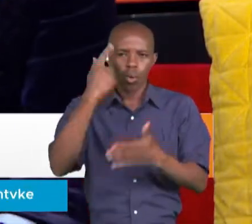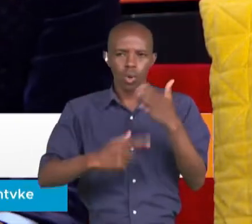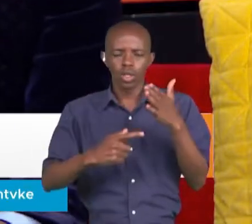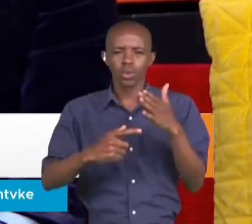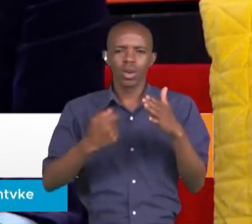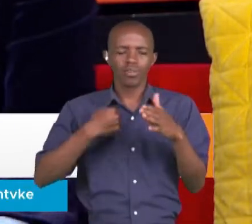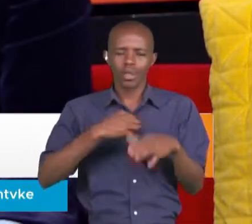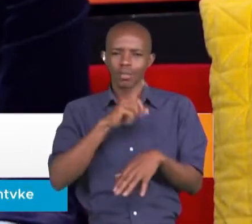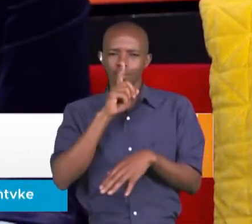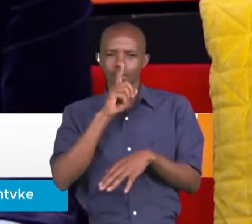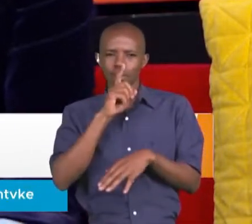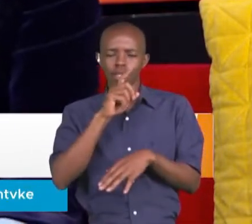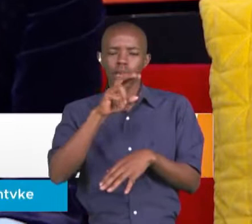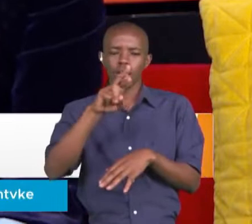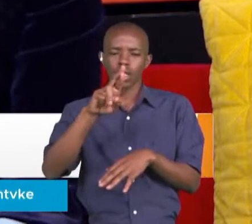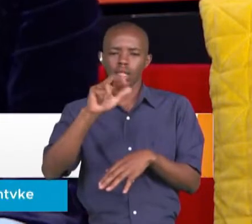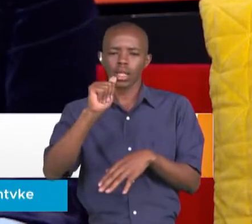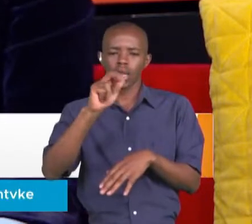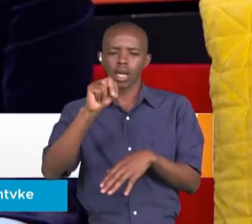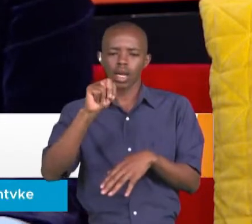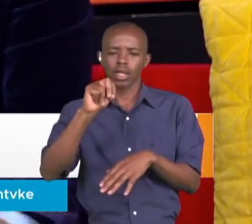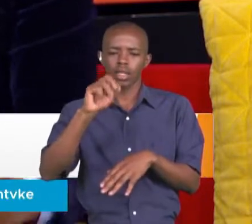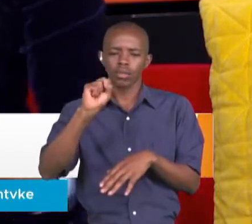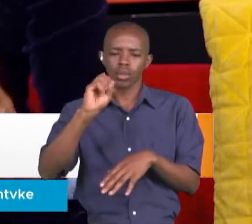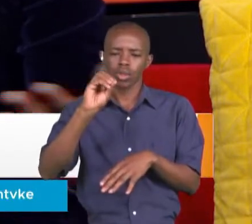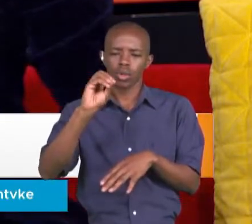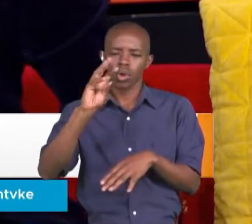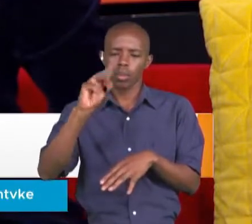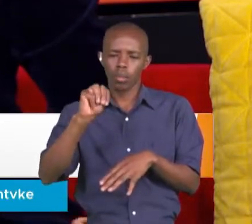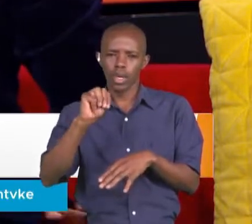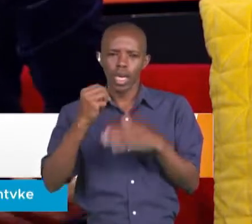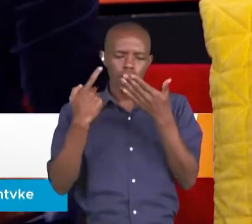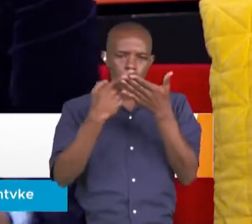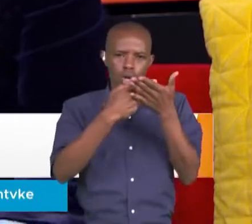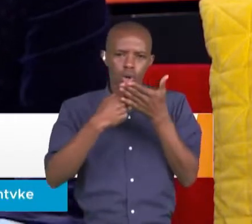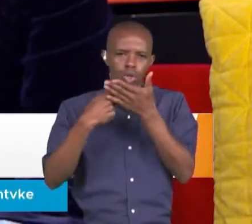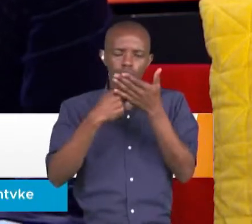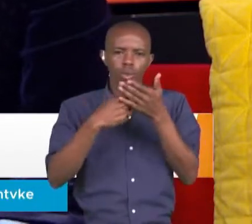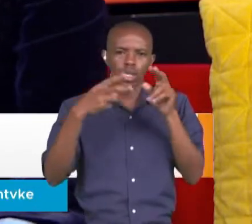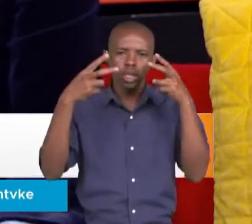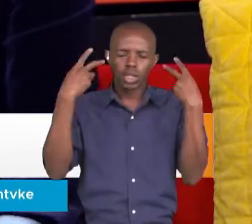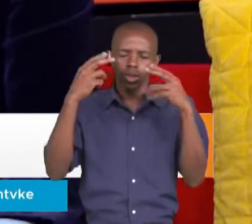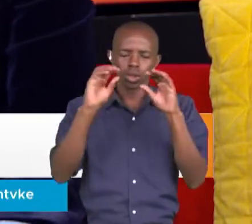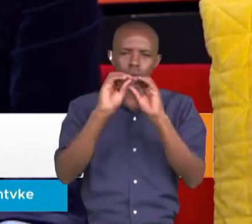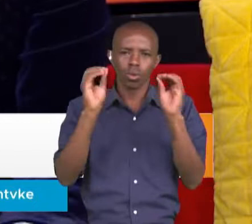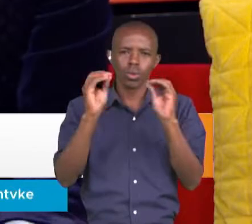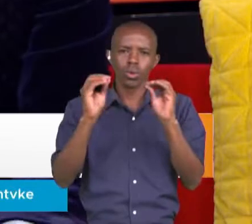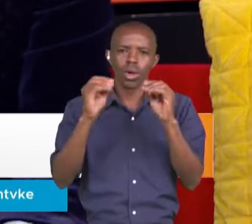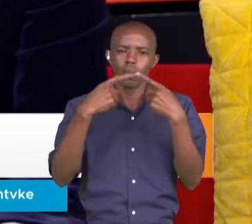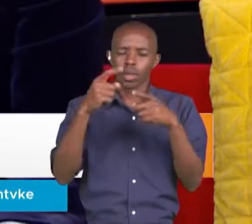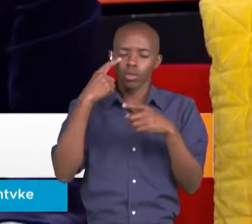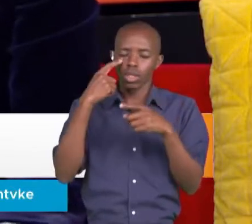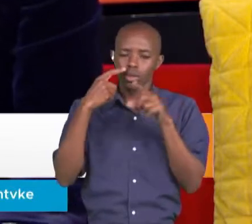cool about ransom. Mm-hmm. Some military personnel, we don't negotiate with the terrorists. Mm-hmm. But you see, with that